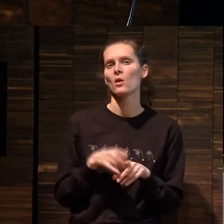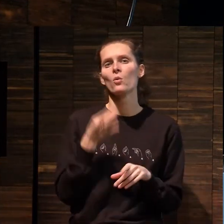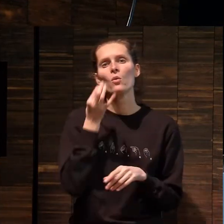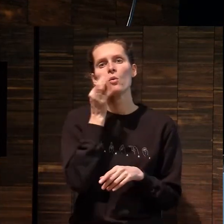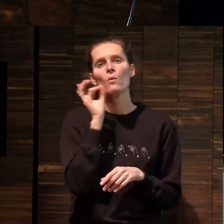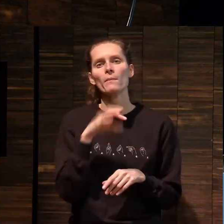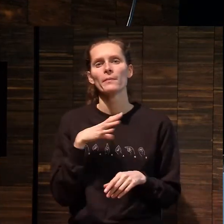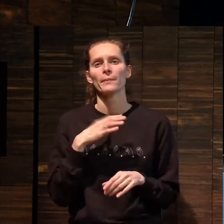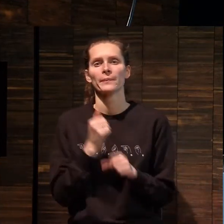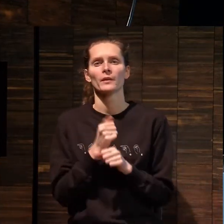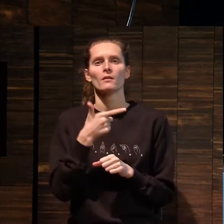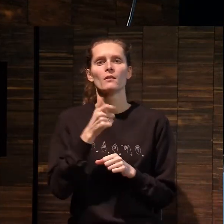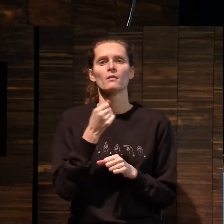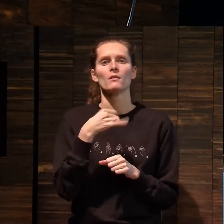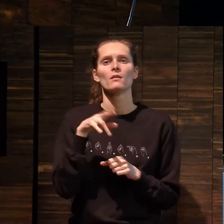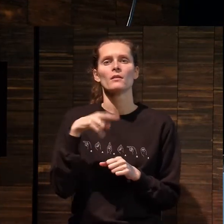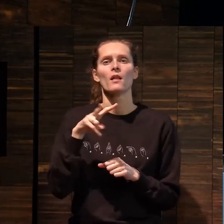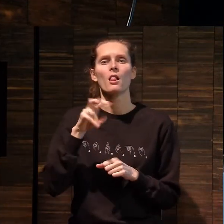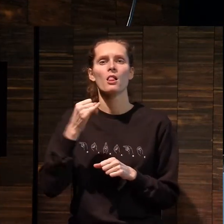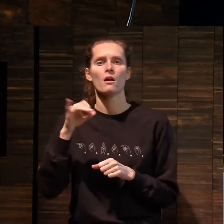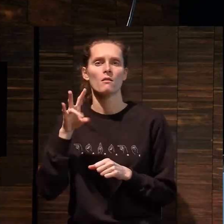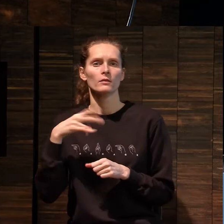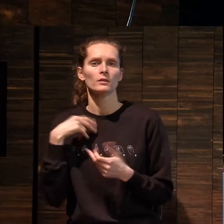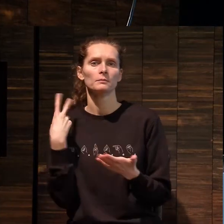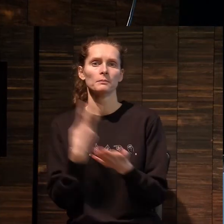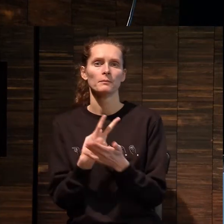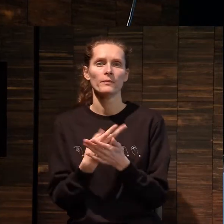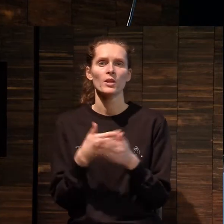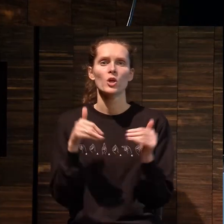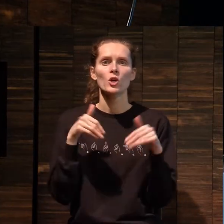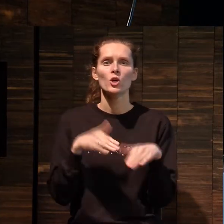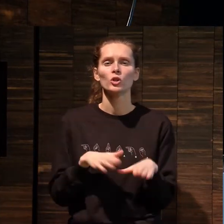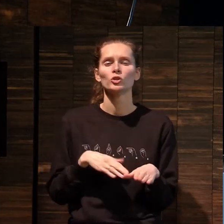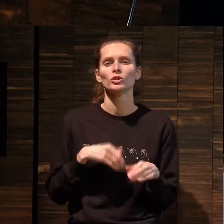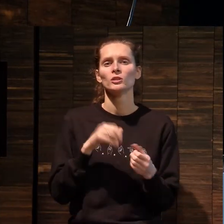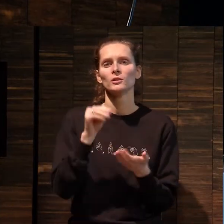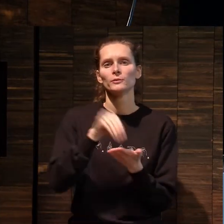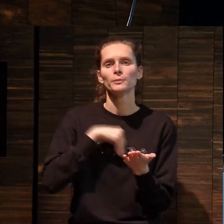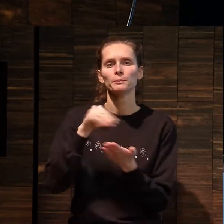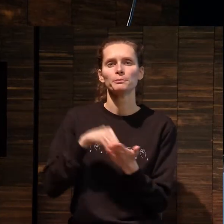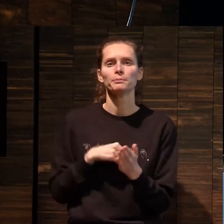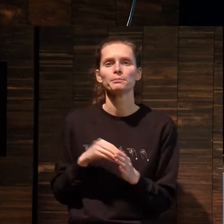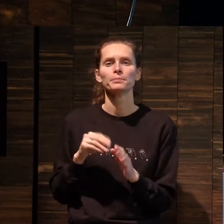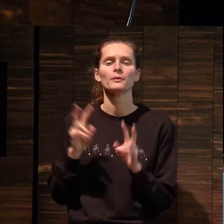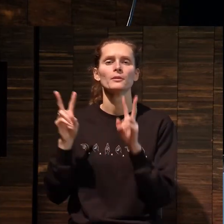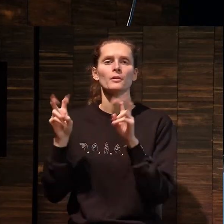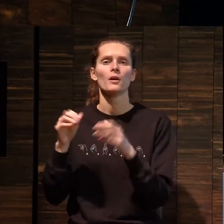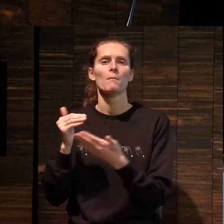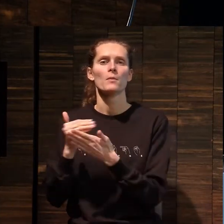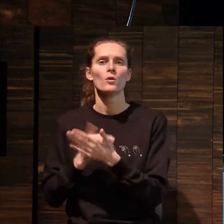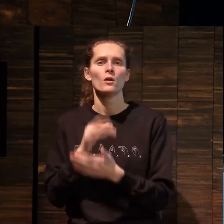In my experience, I had a case when we decided to